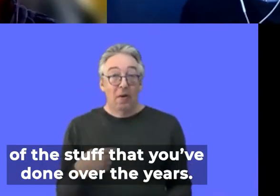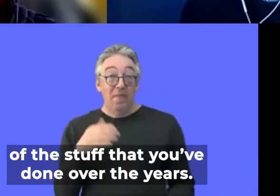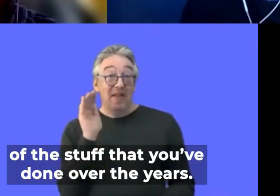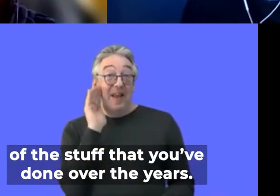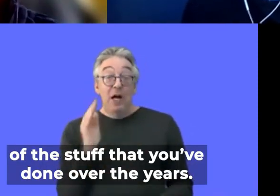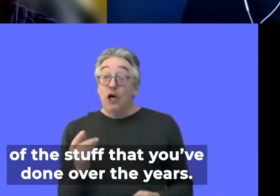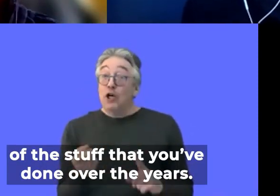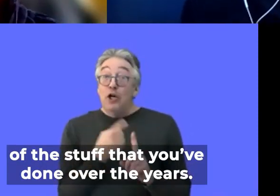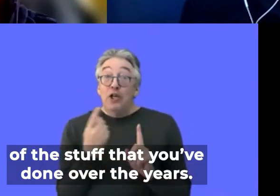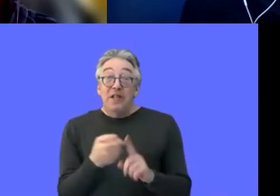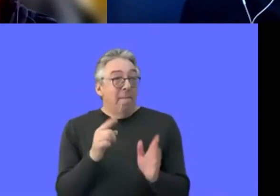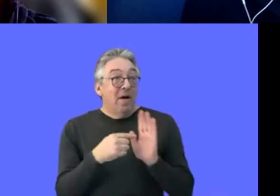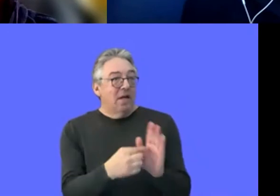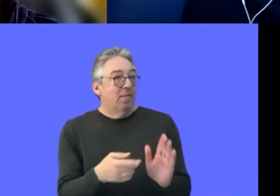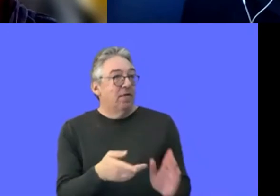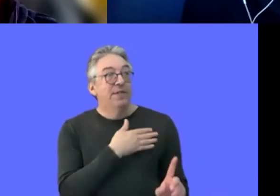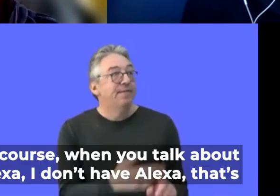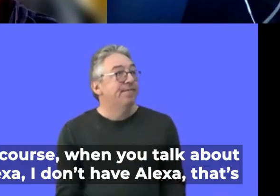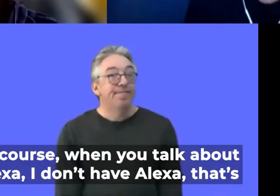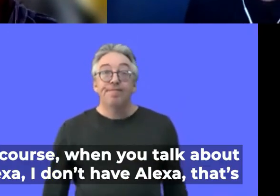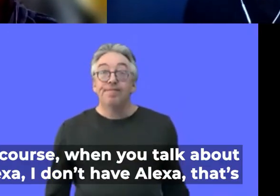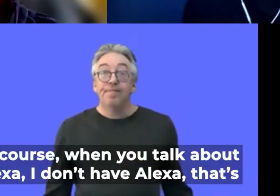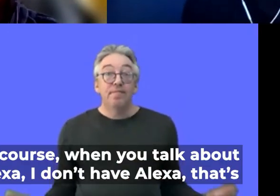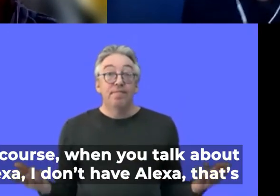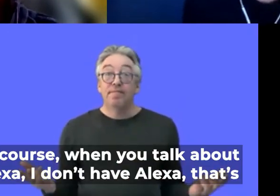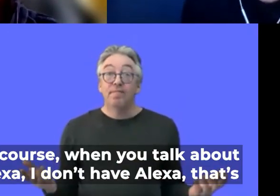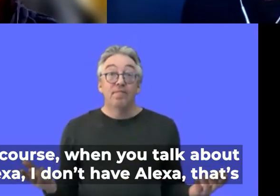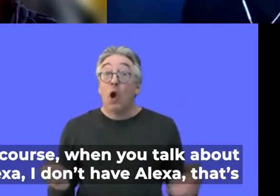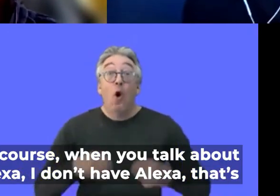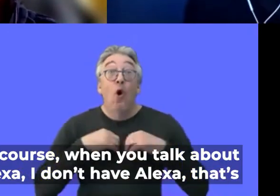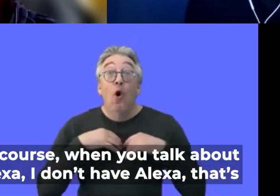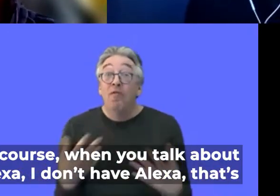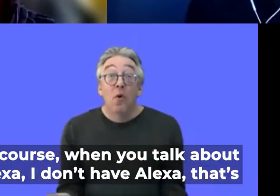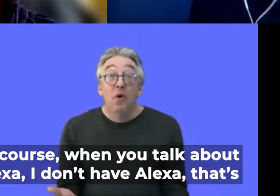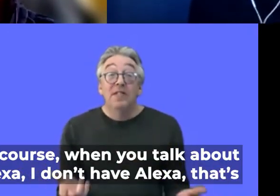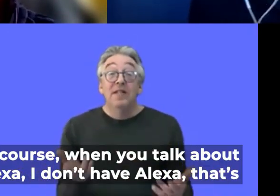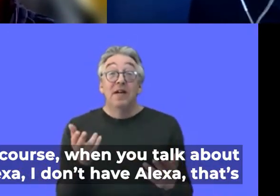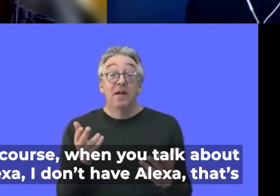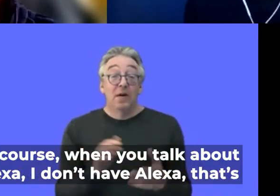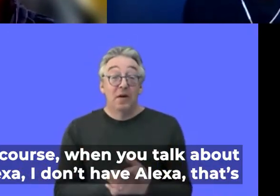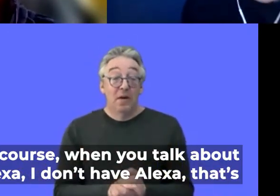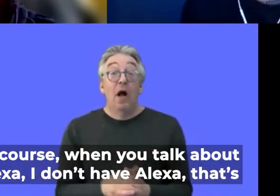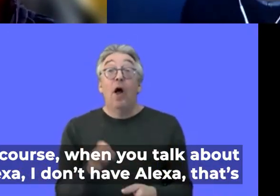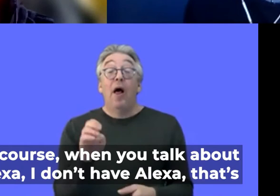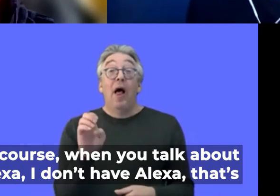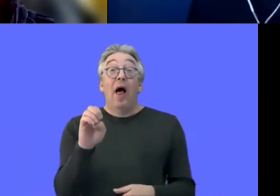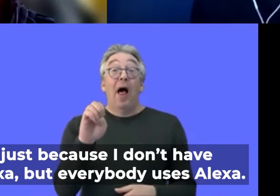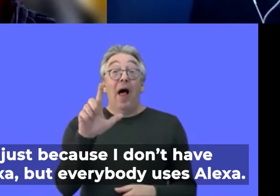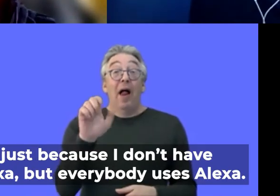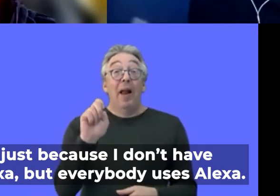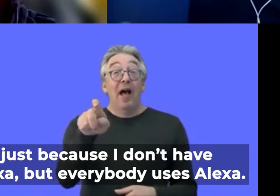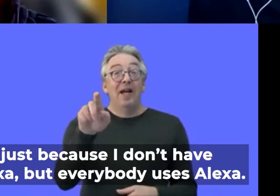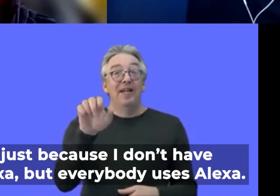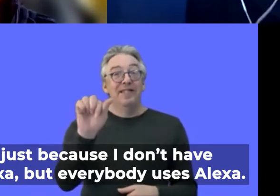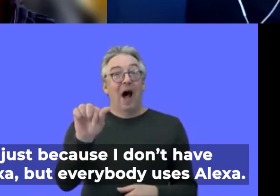years. And it's like, you know, of course, when you talk about Alexa, I mean, I don't have Alexa. That's just